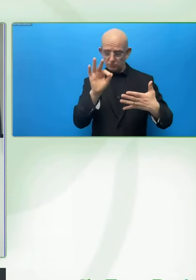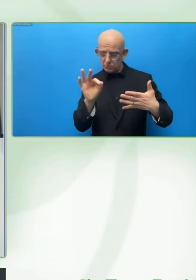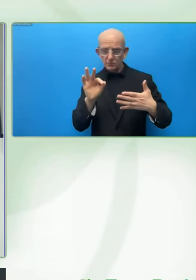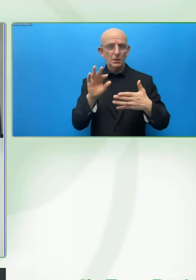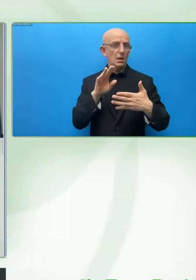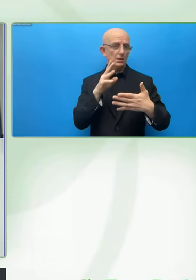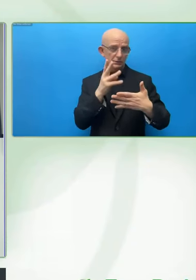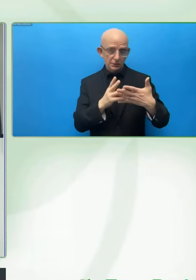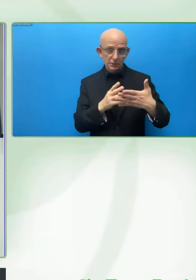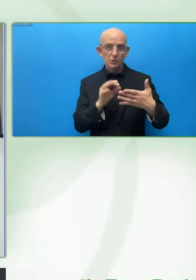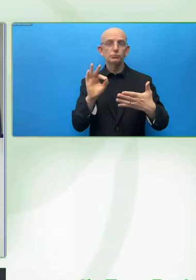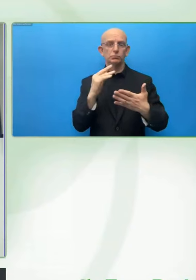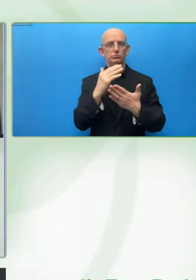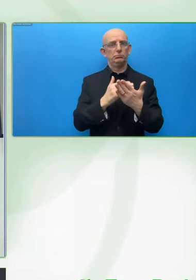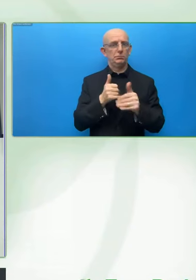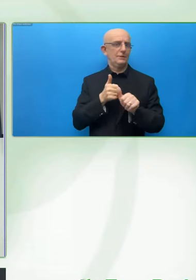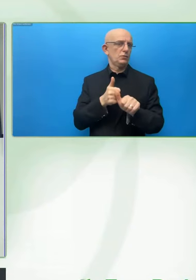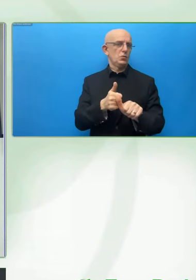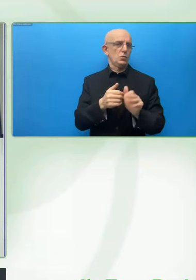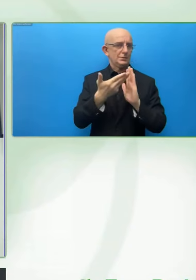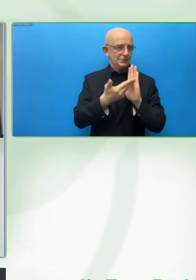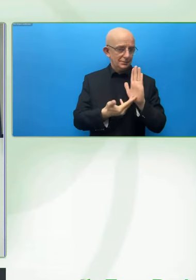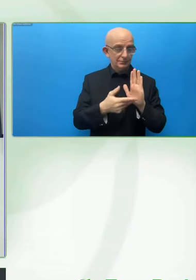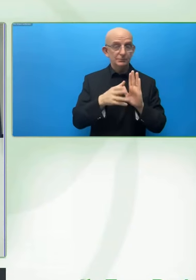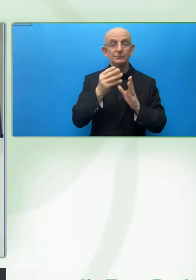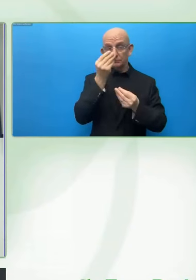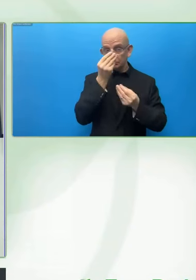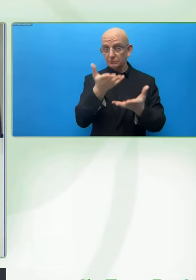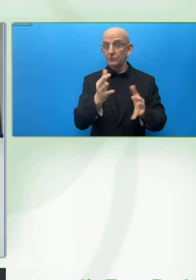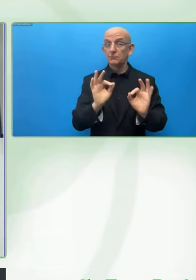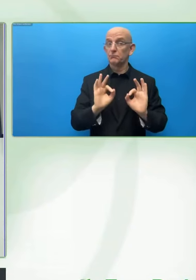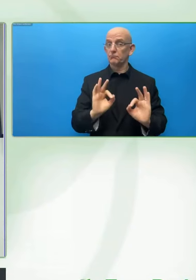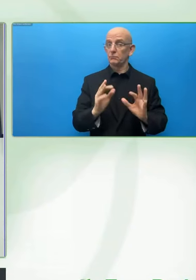the European Commission has been asked to